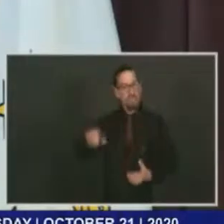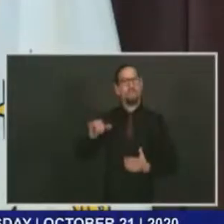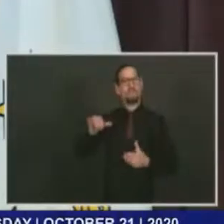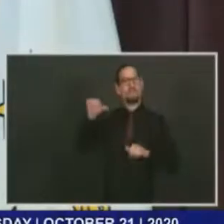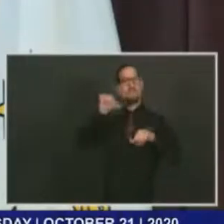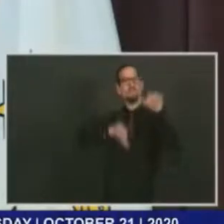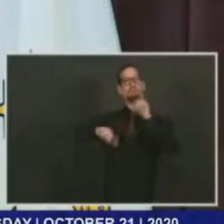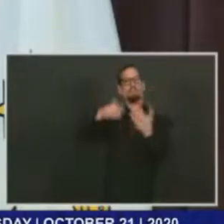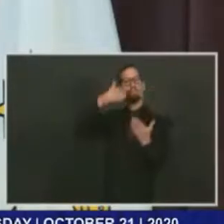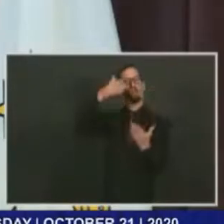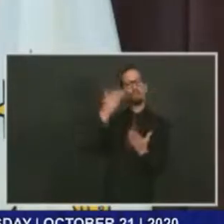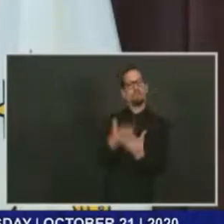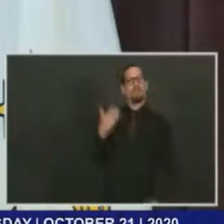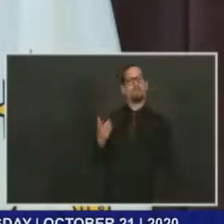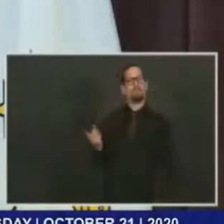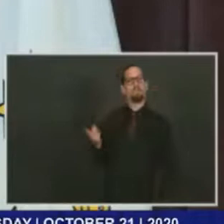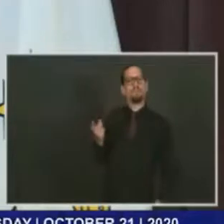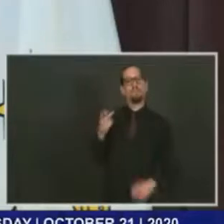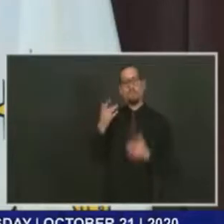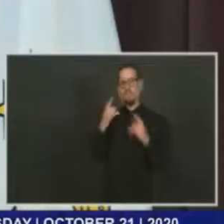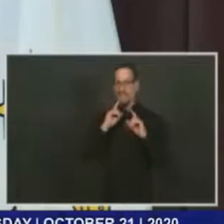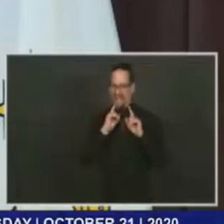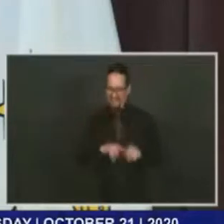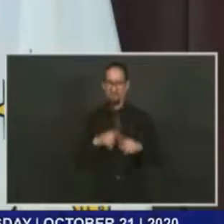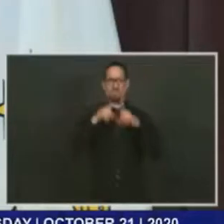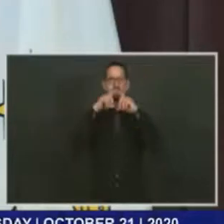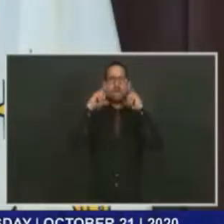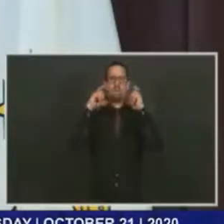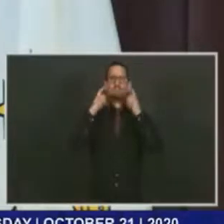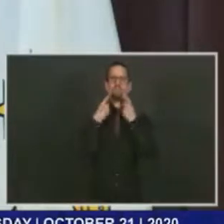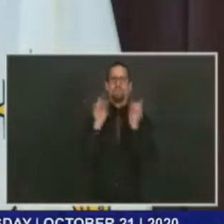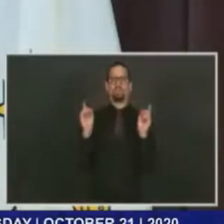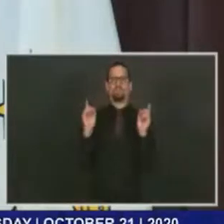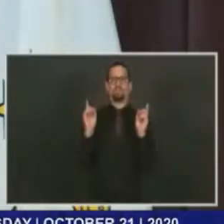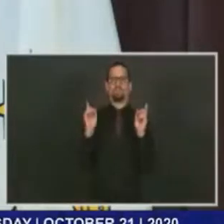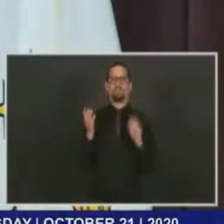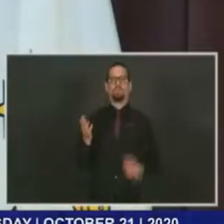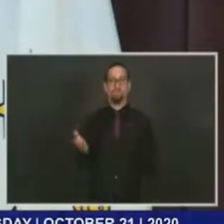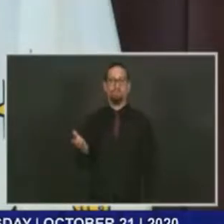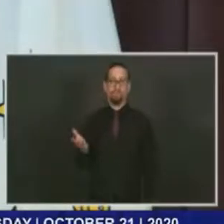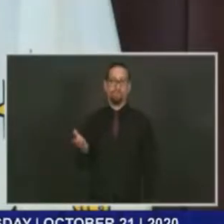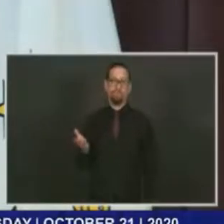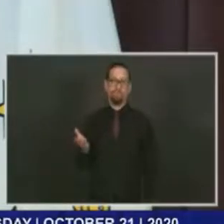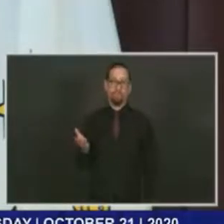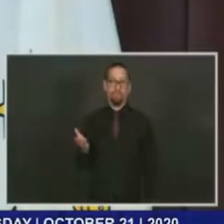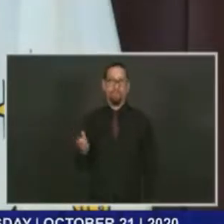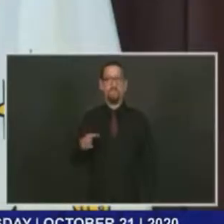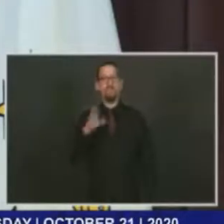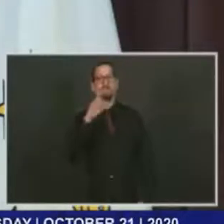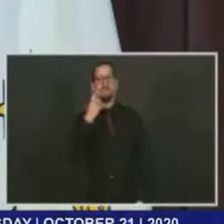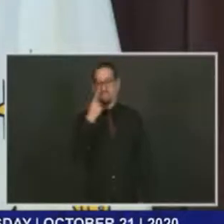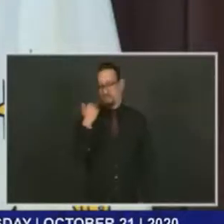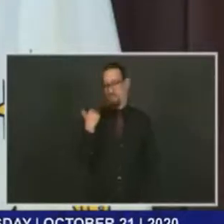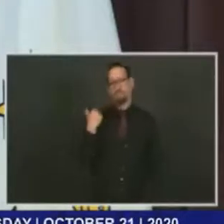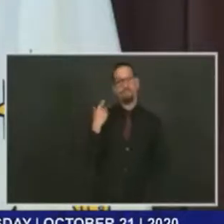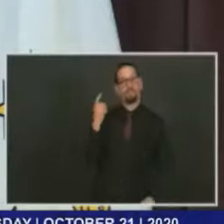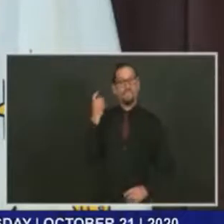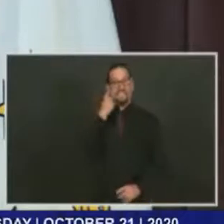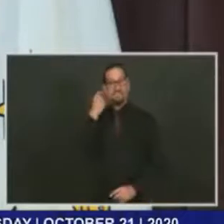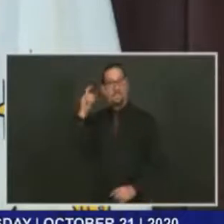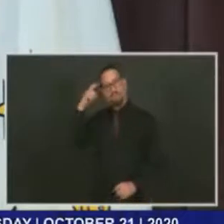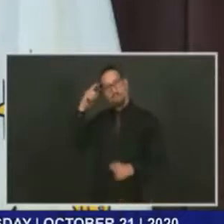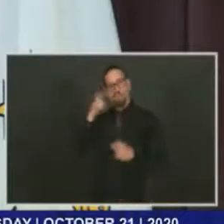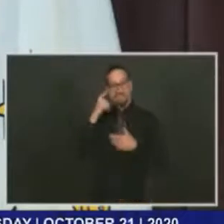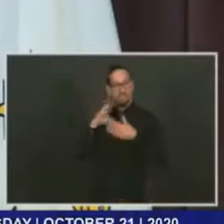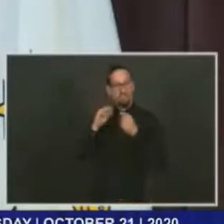work. The next update is something that the governor just shared. With our colleges